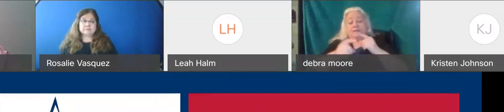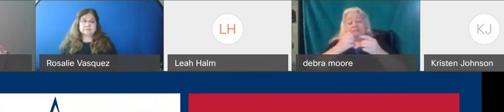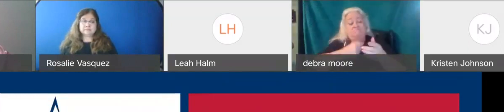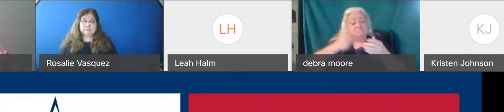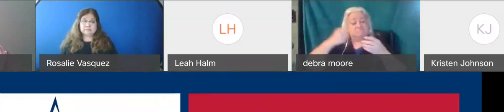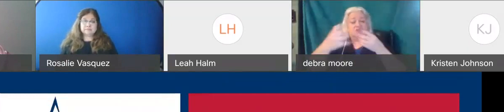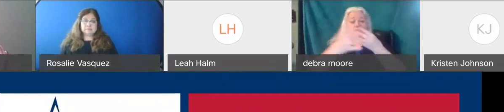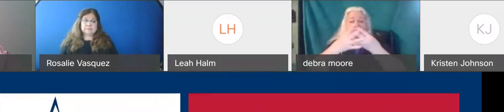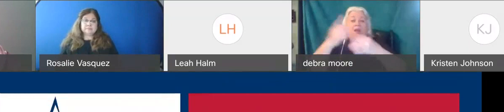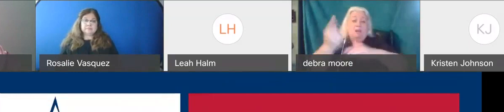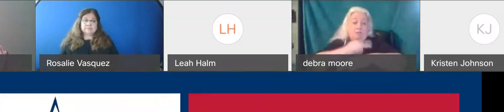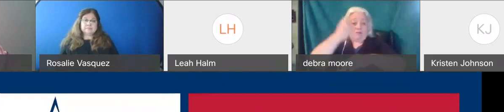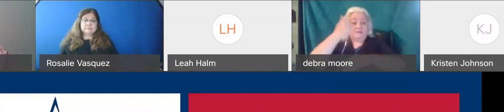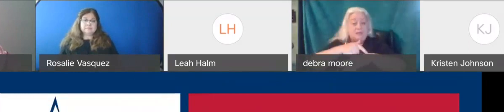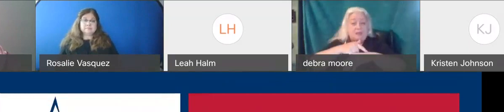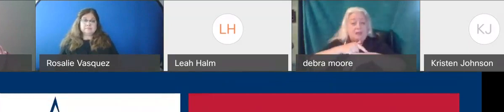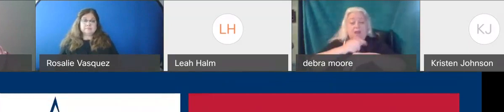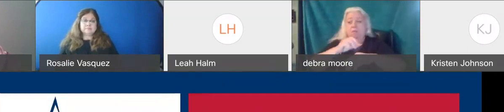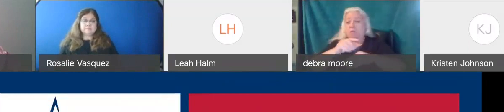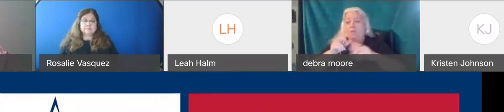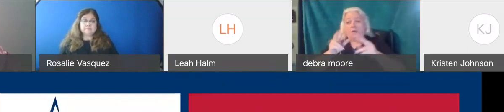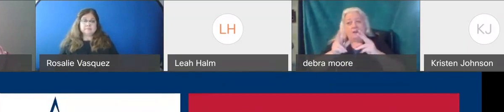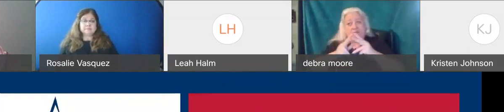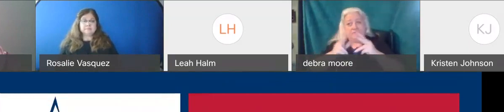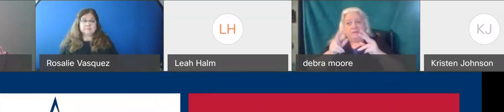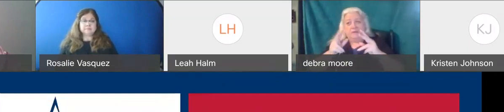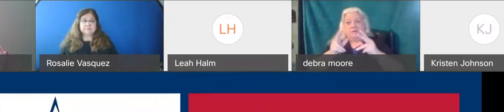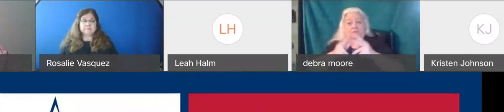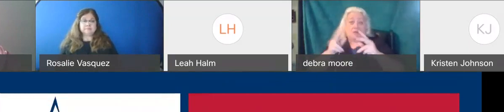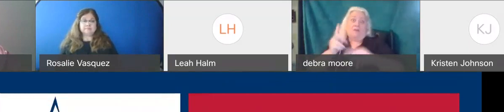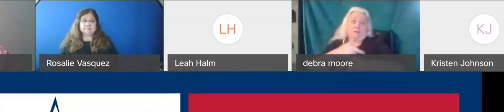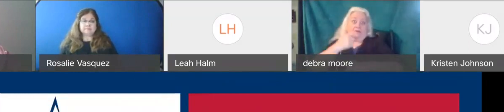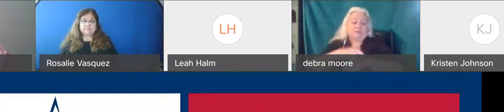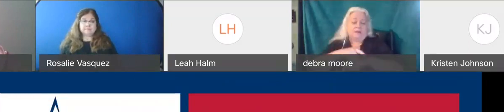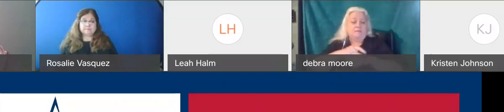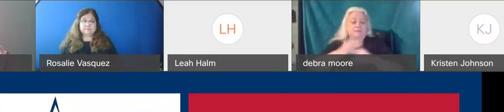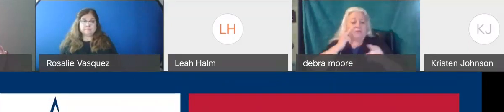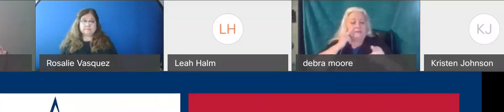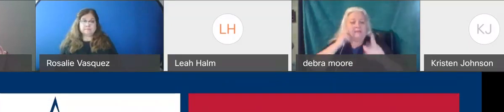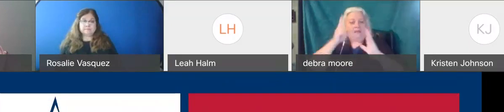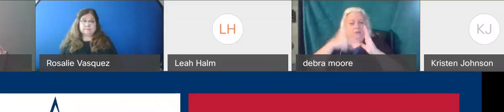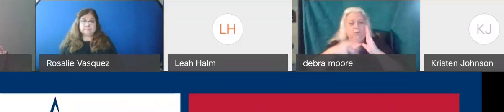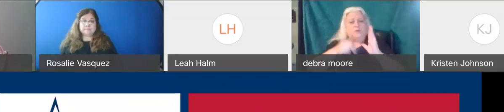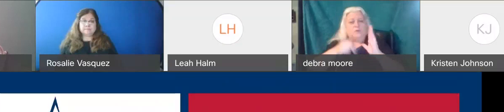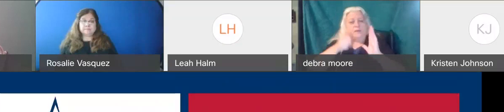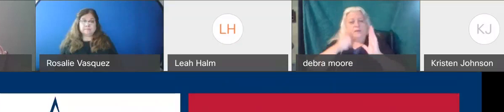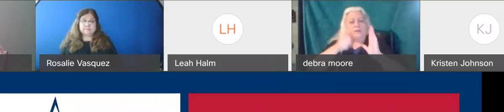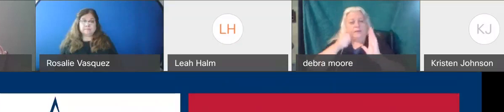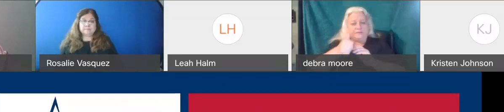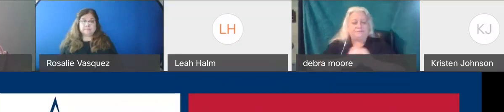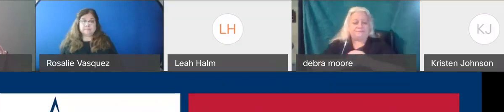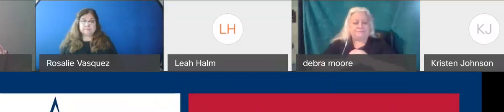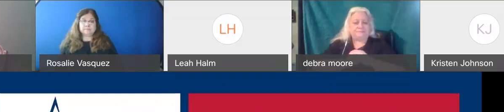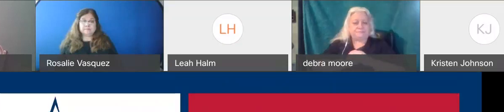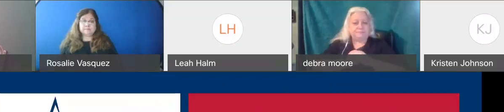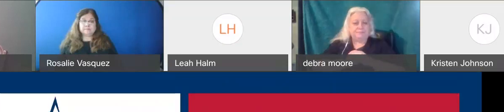on the determining factors highlighted on this slide. So this is for any of those controlled substances,